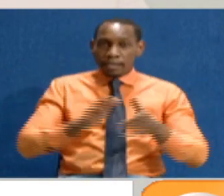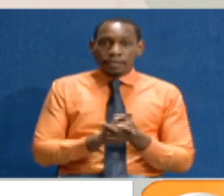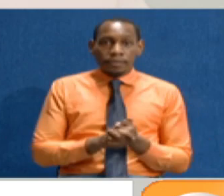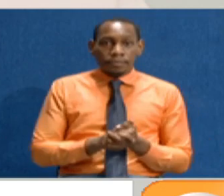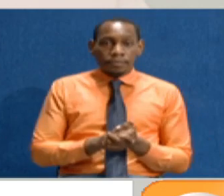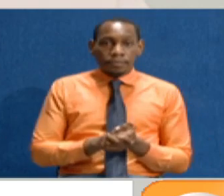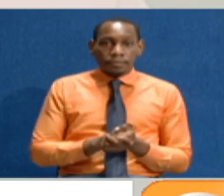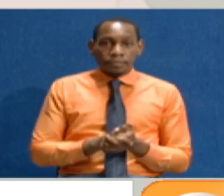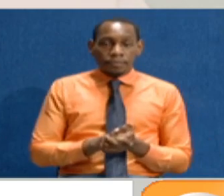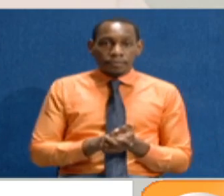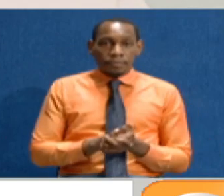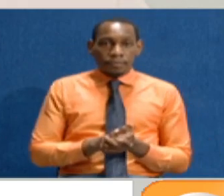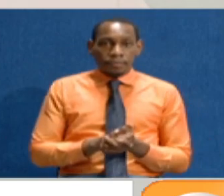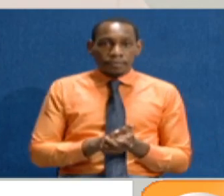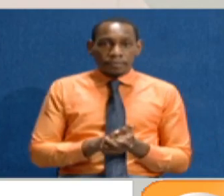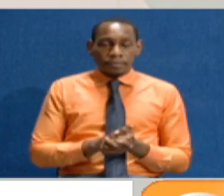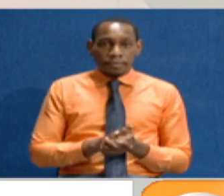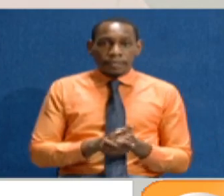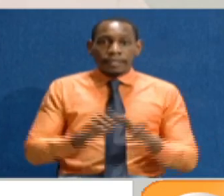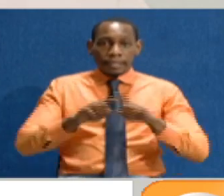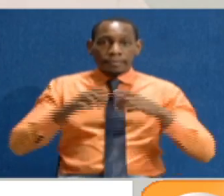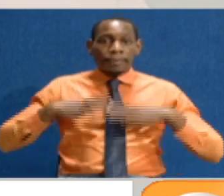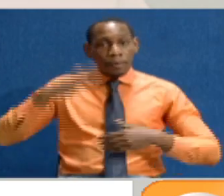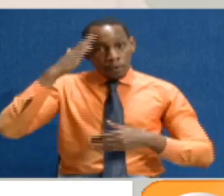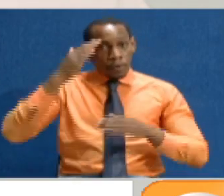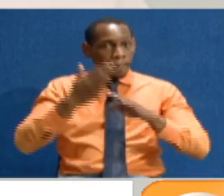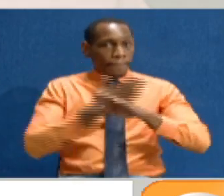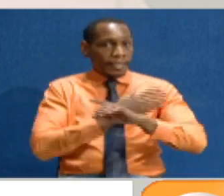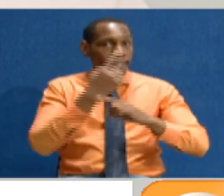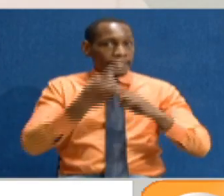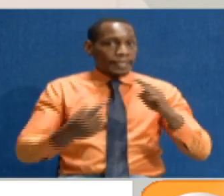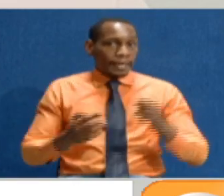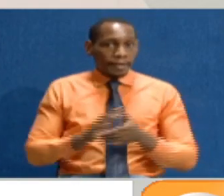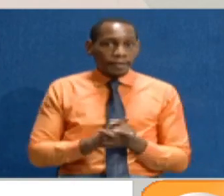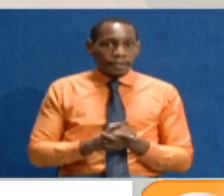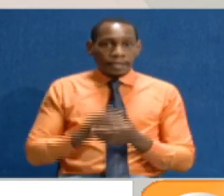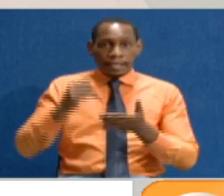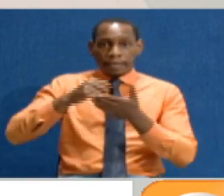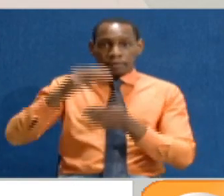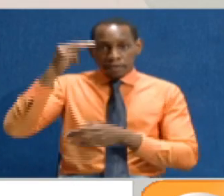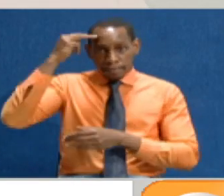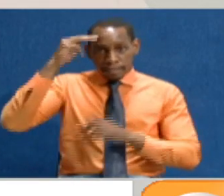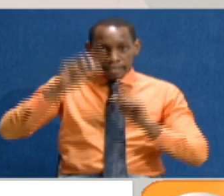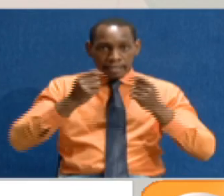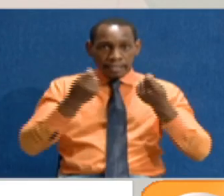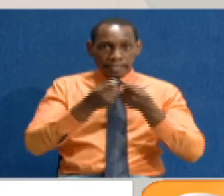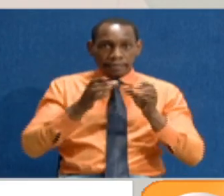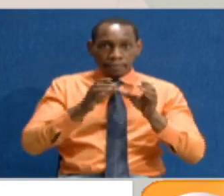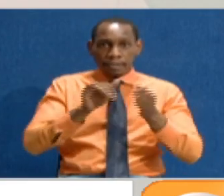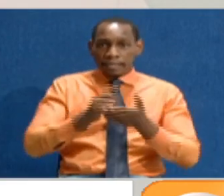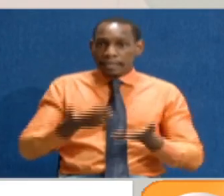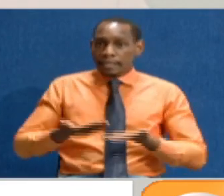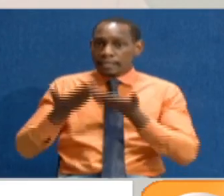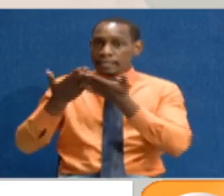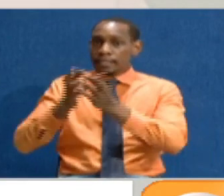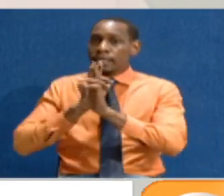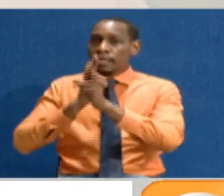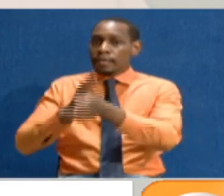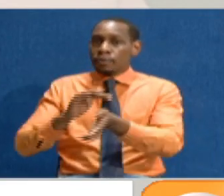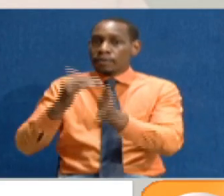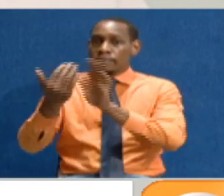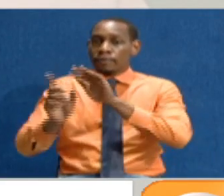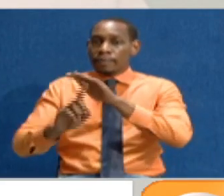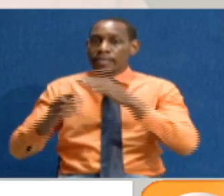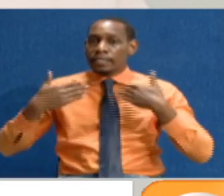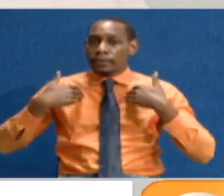Victoria, you more than anybody else and your viewers would know that last year I was part of the Mental Health Task Force, which submitted the report to the